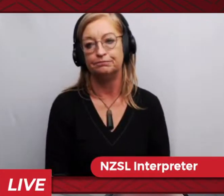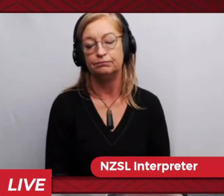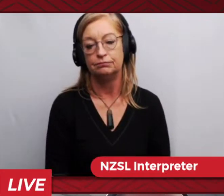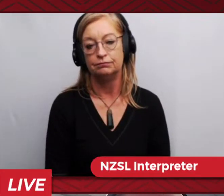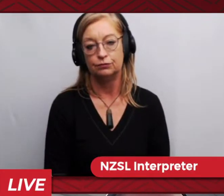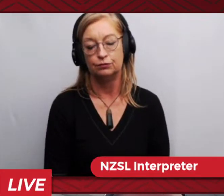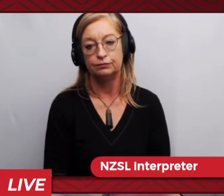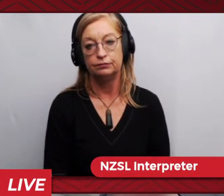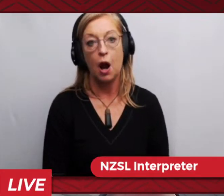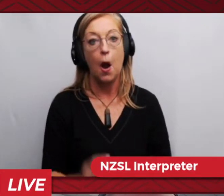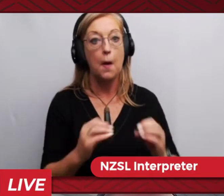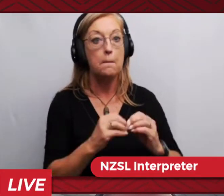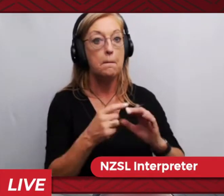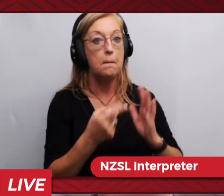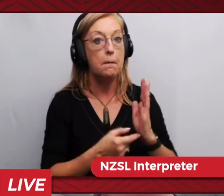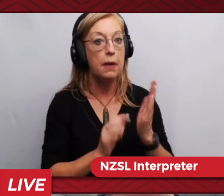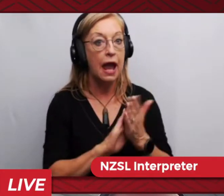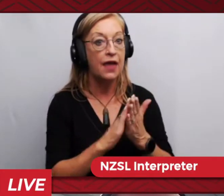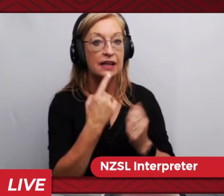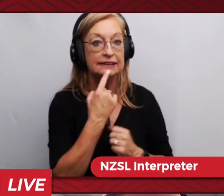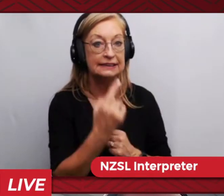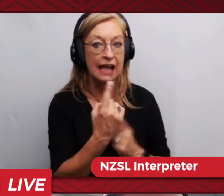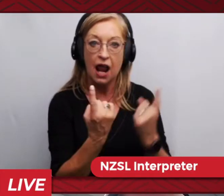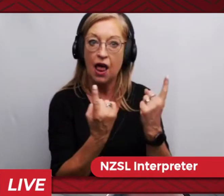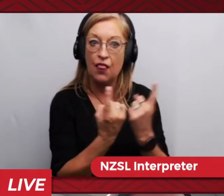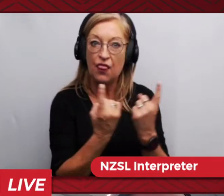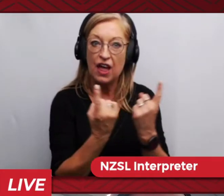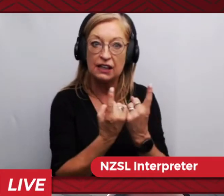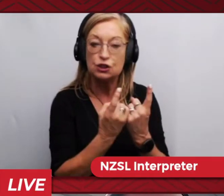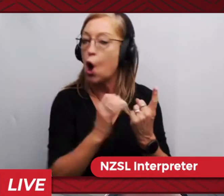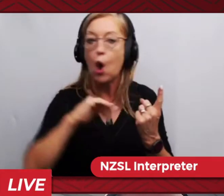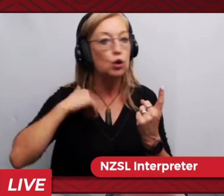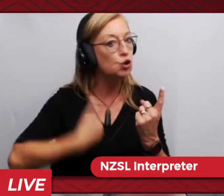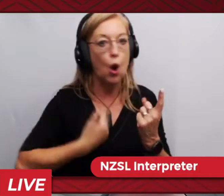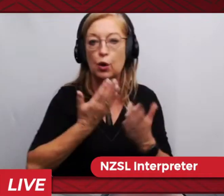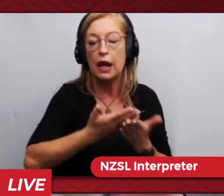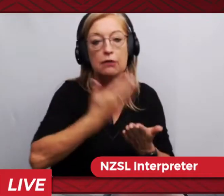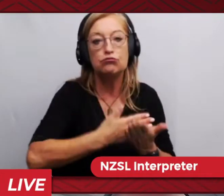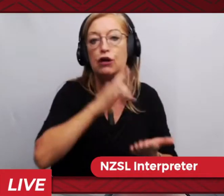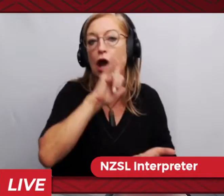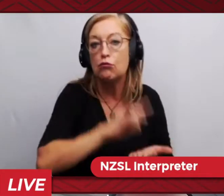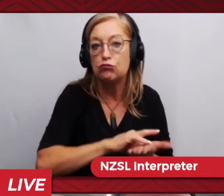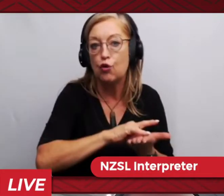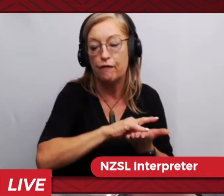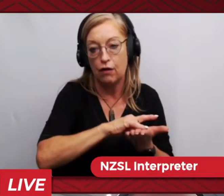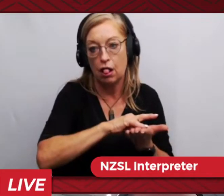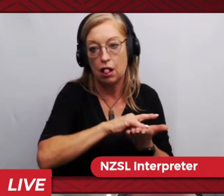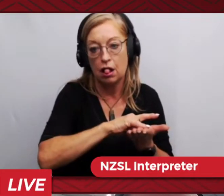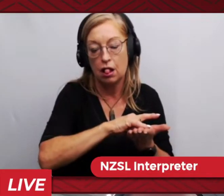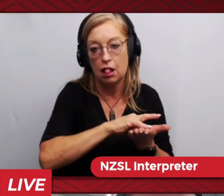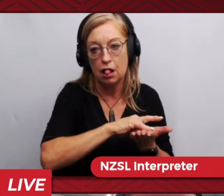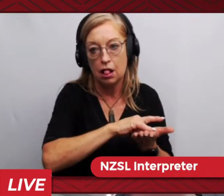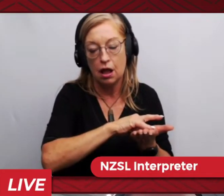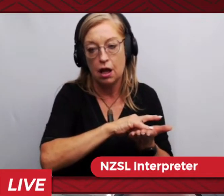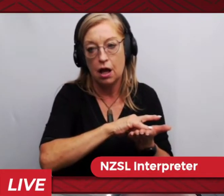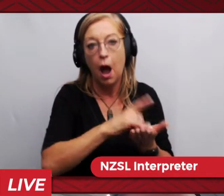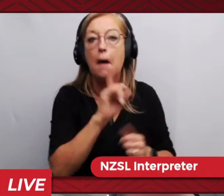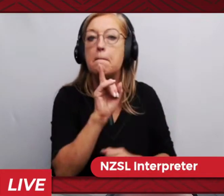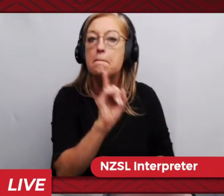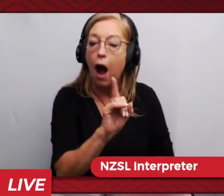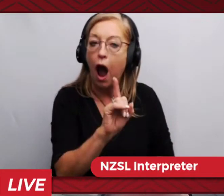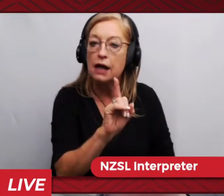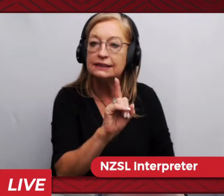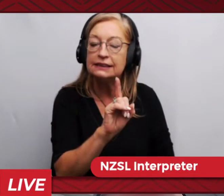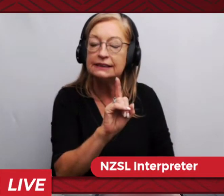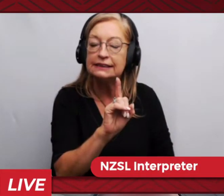Beth has then said, for things that we don't have to get pre-approval for, but they're still saying we're supposed to